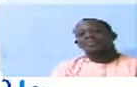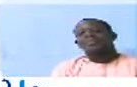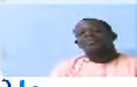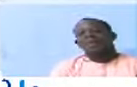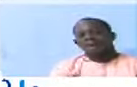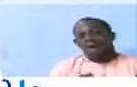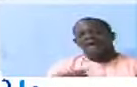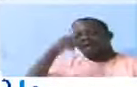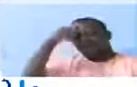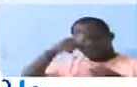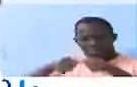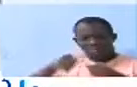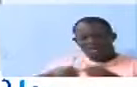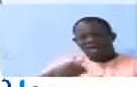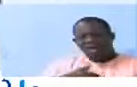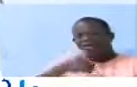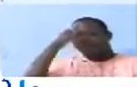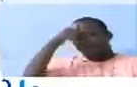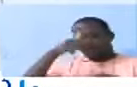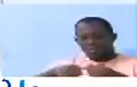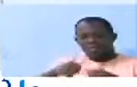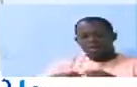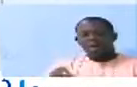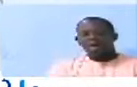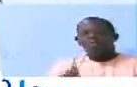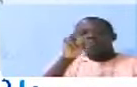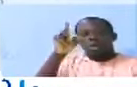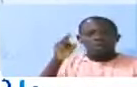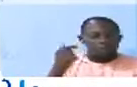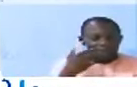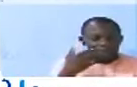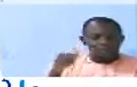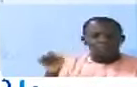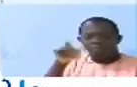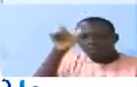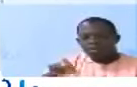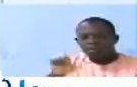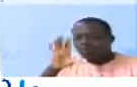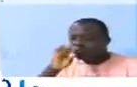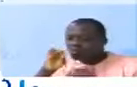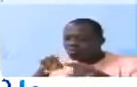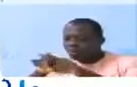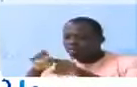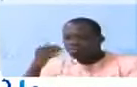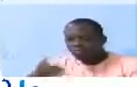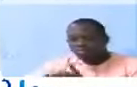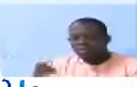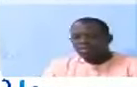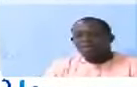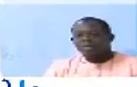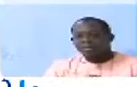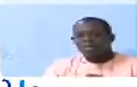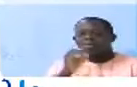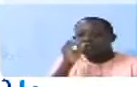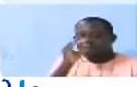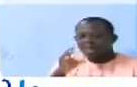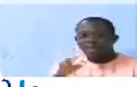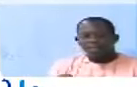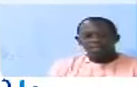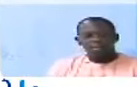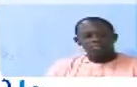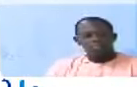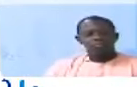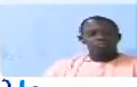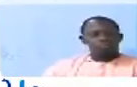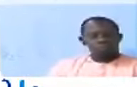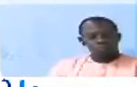I remember someone was among us. One day he was talking to somebody near him. He said he is so hungry